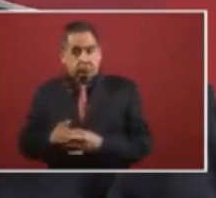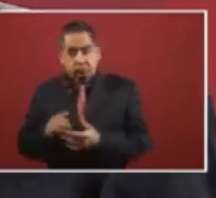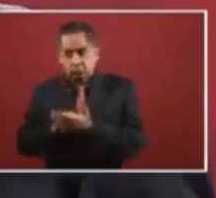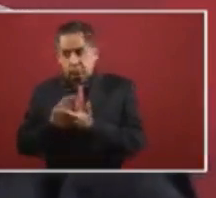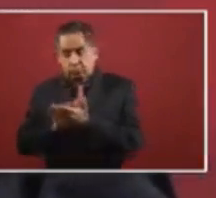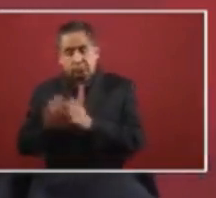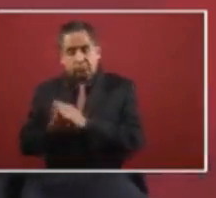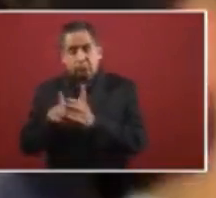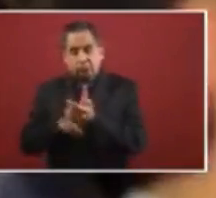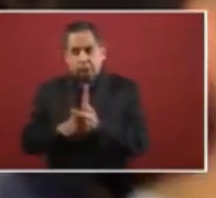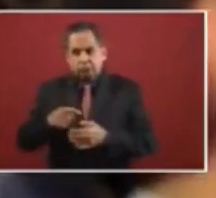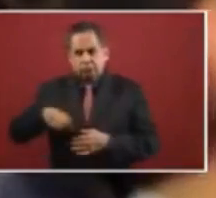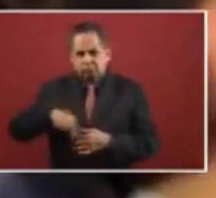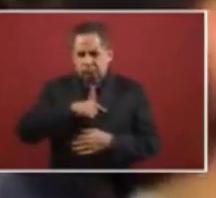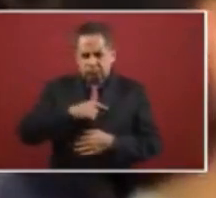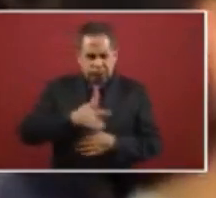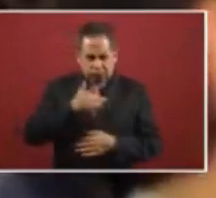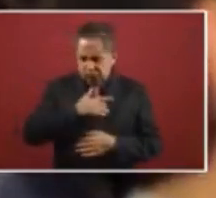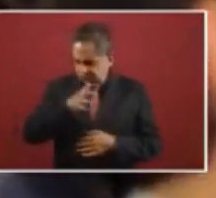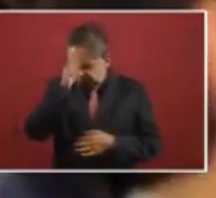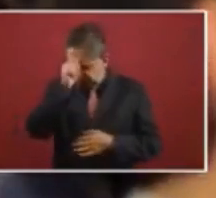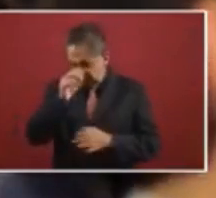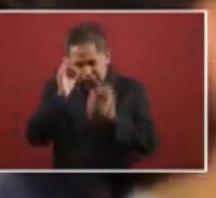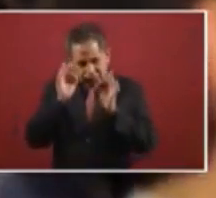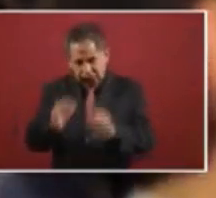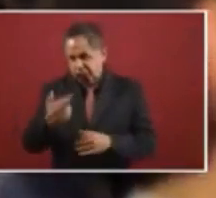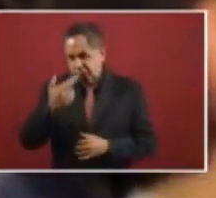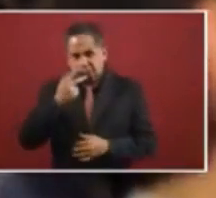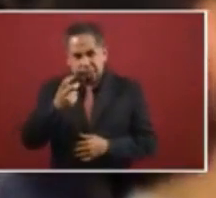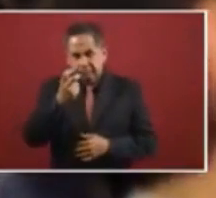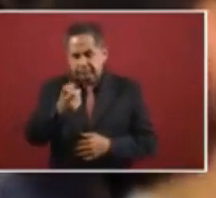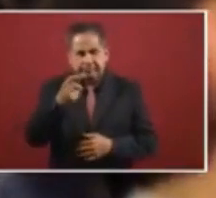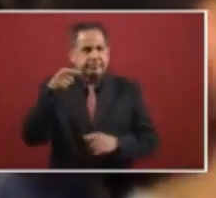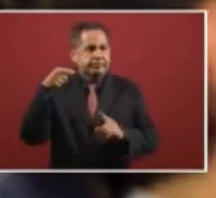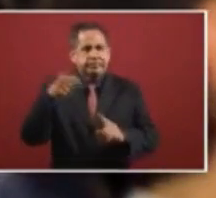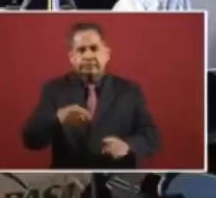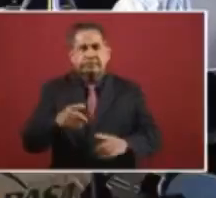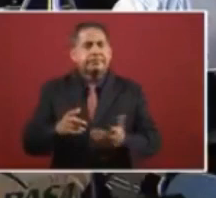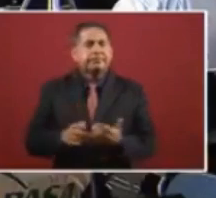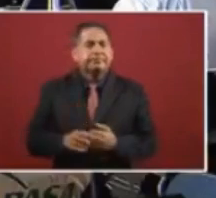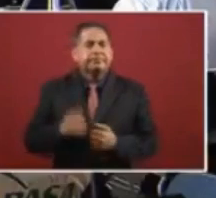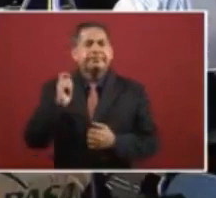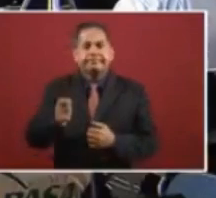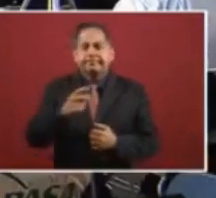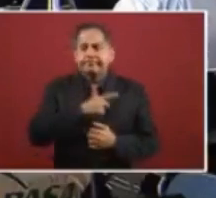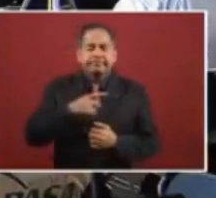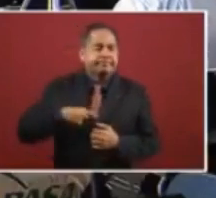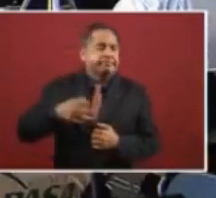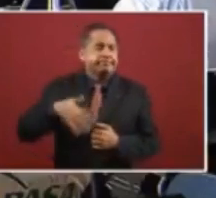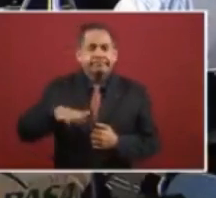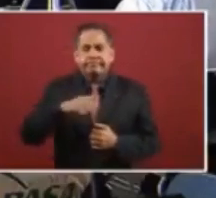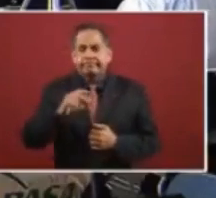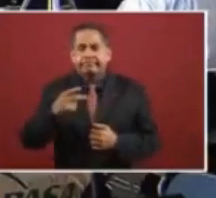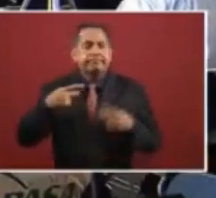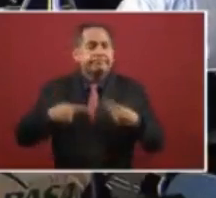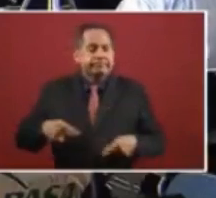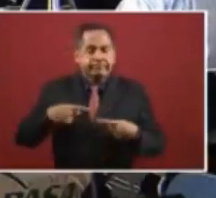now due to the politics, which I am completely convinced is the best,